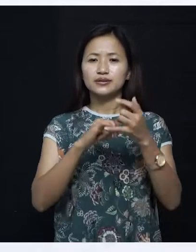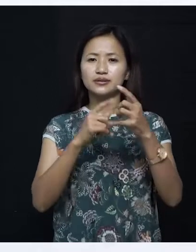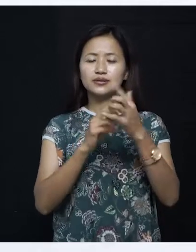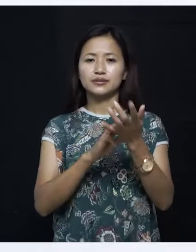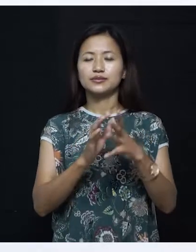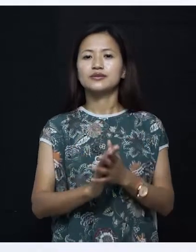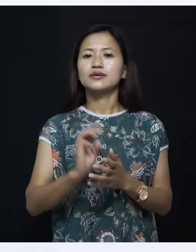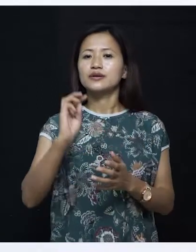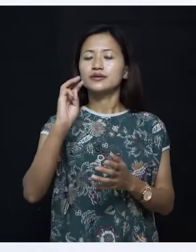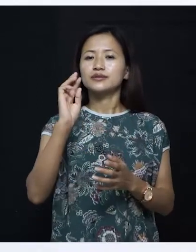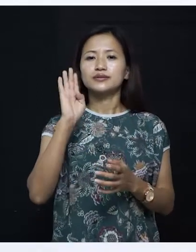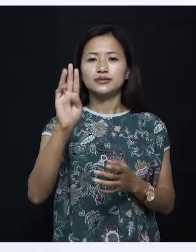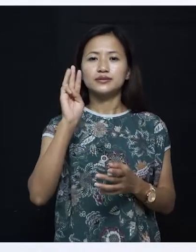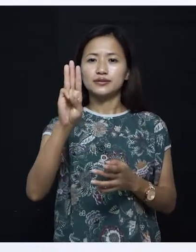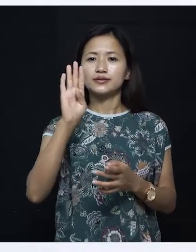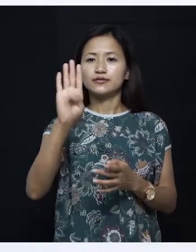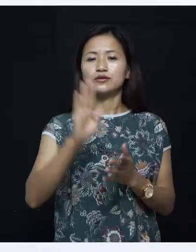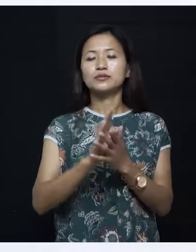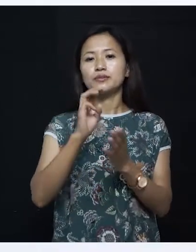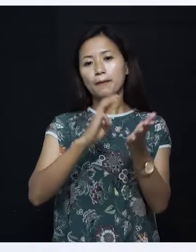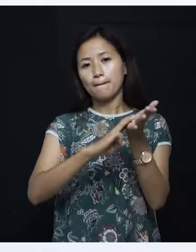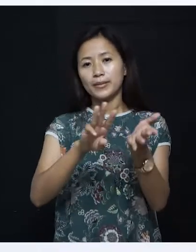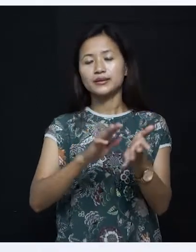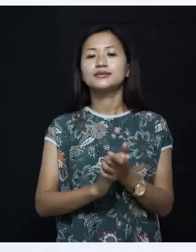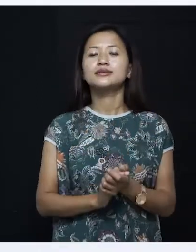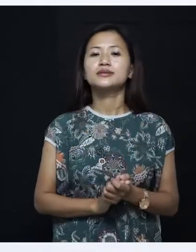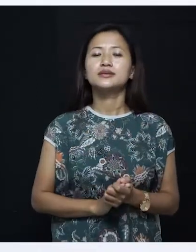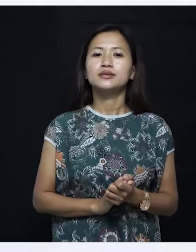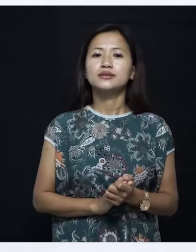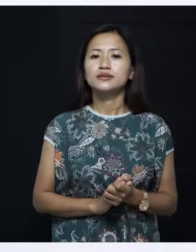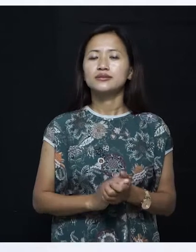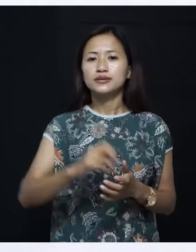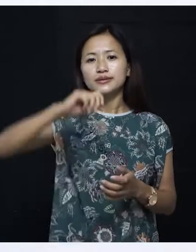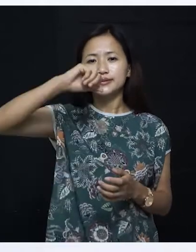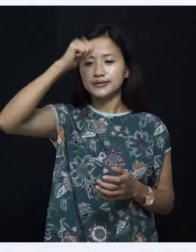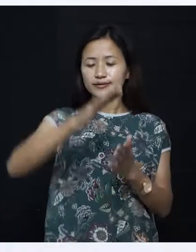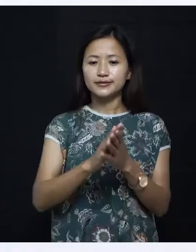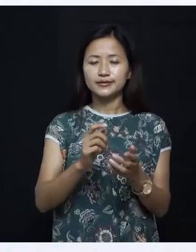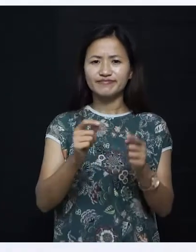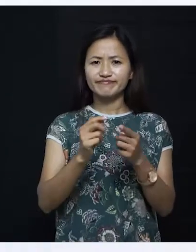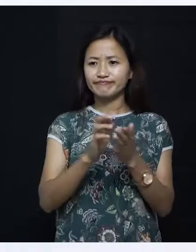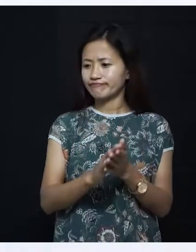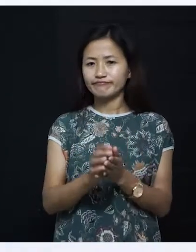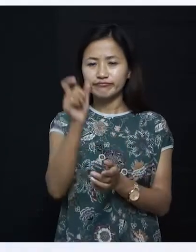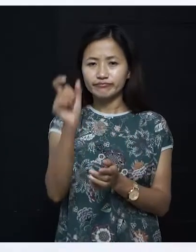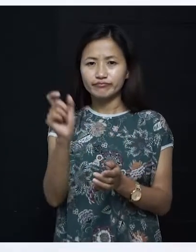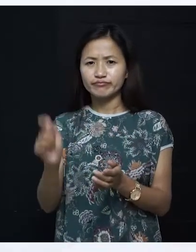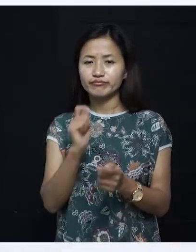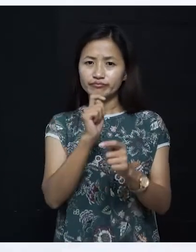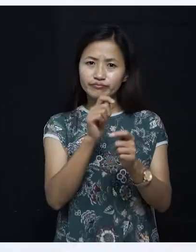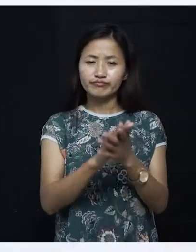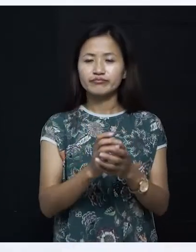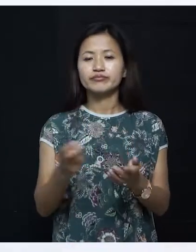that 34 millions, okay, 34 millions Indian farmers, they depend on